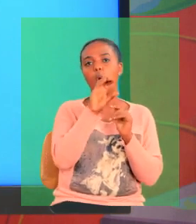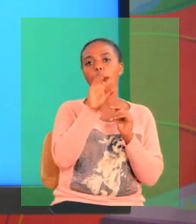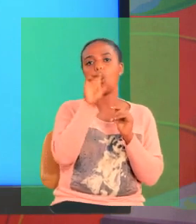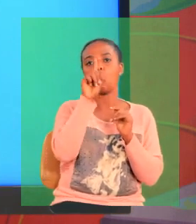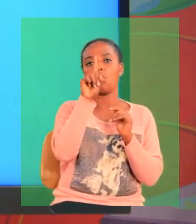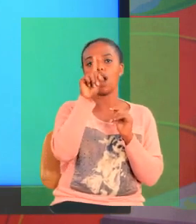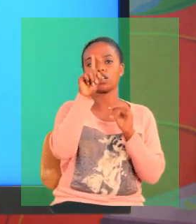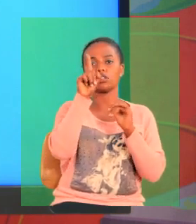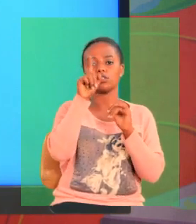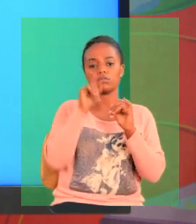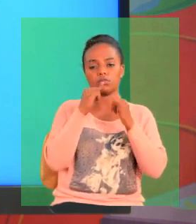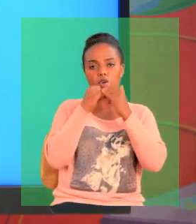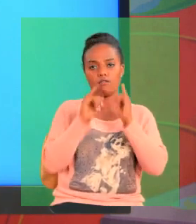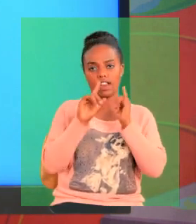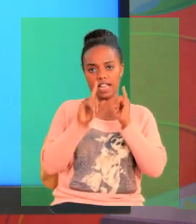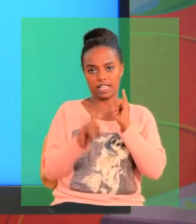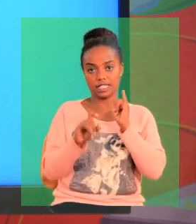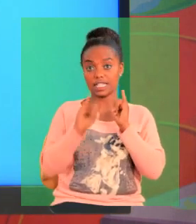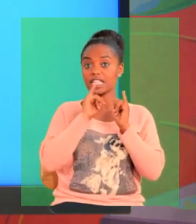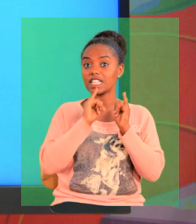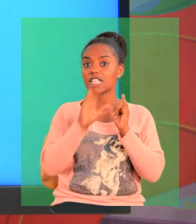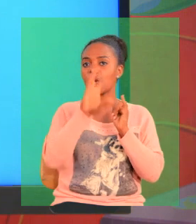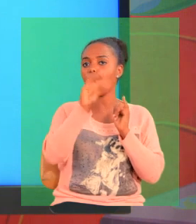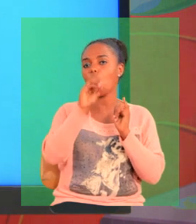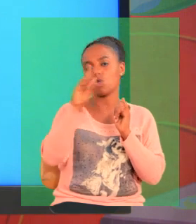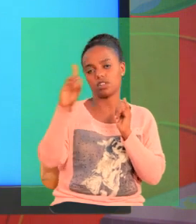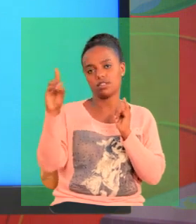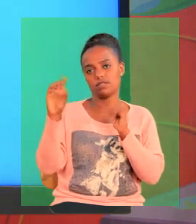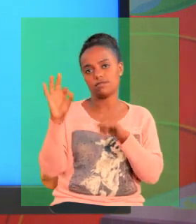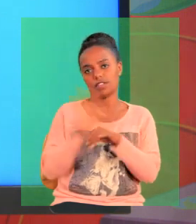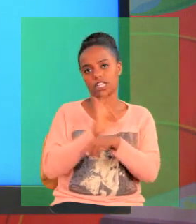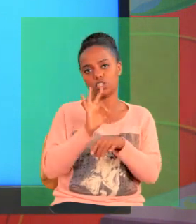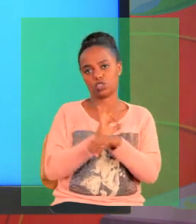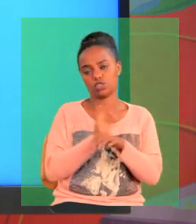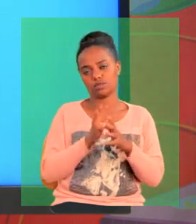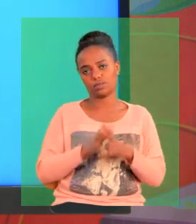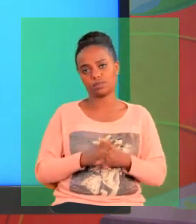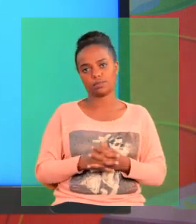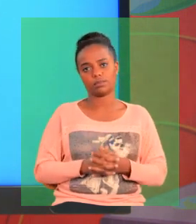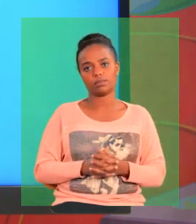1 over x is odd function. It is odd function.